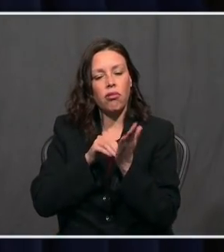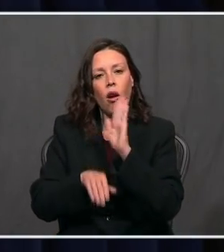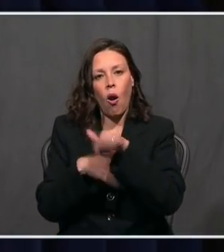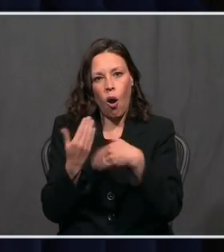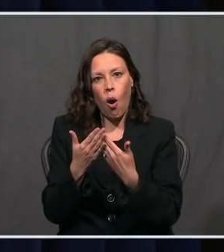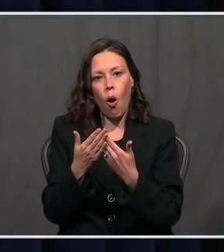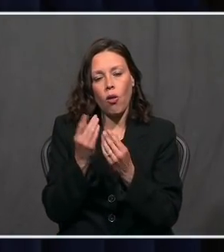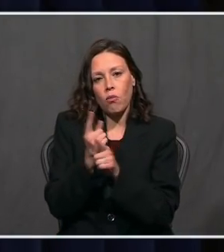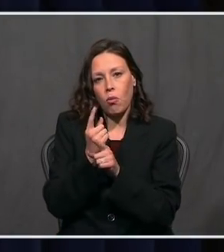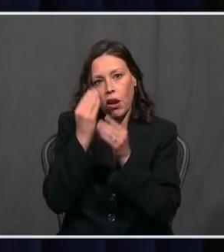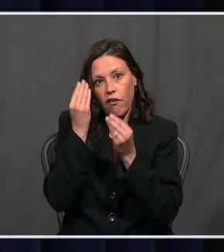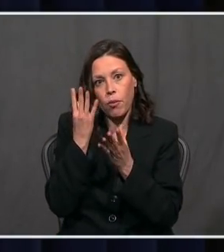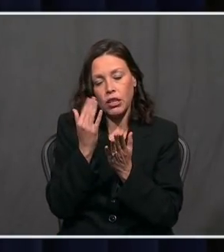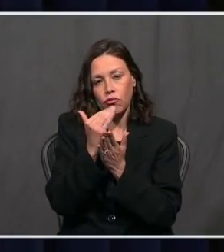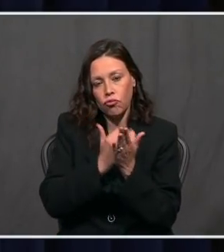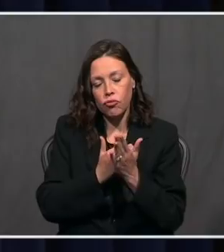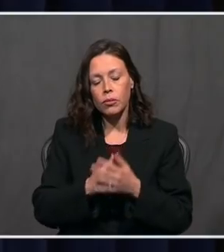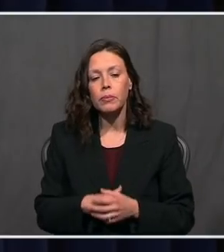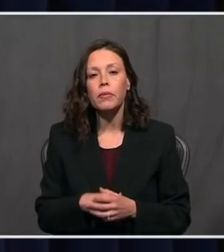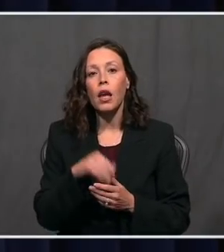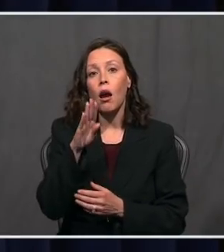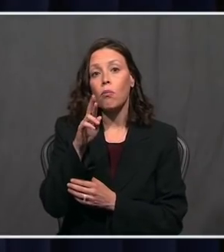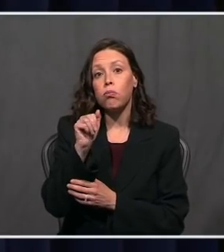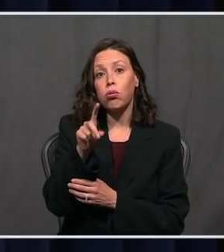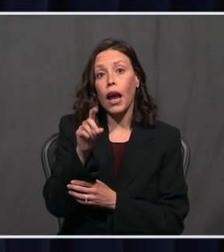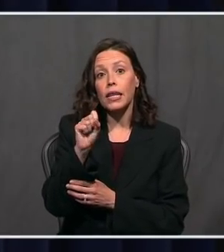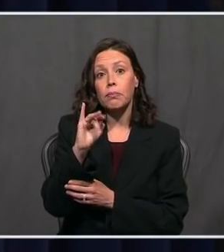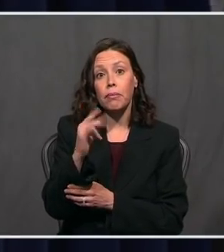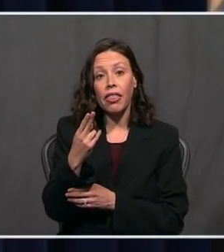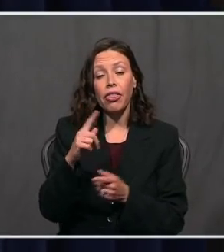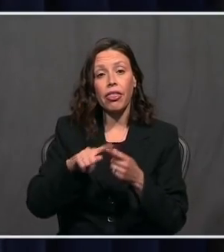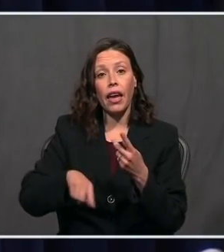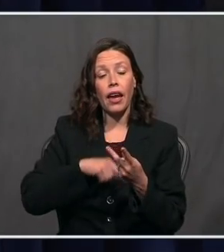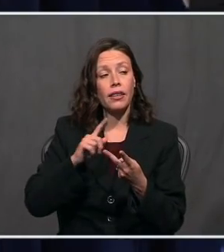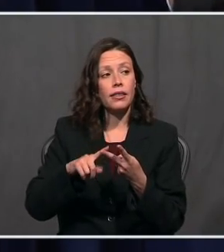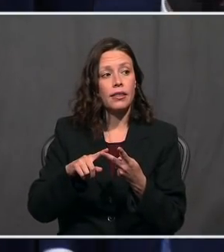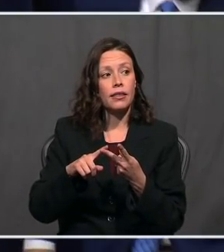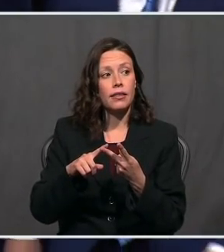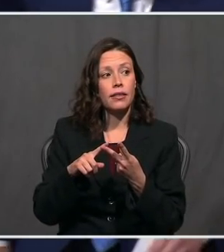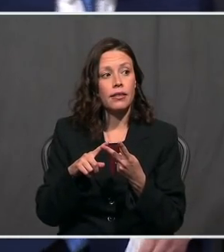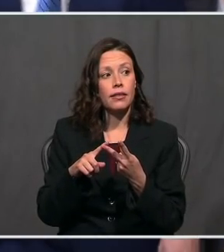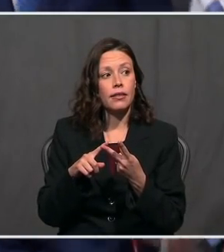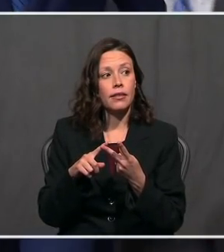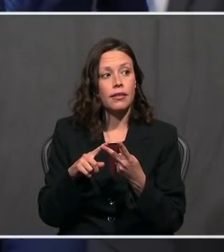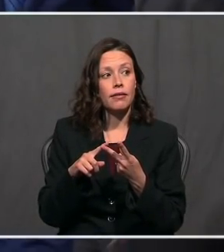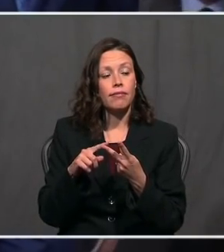appropriate information. So Brad Smith and panelists, why don't you come on out?